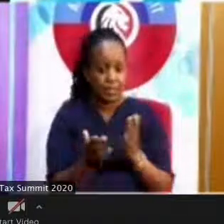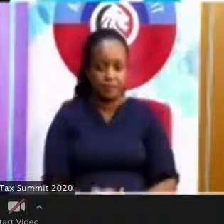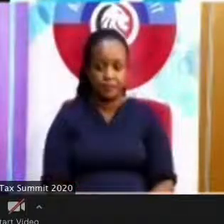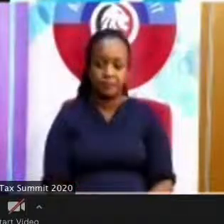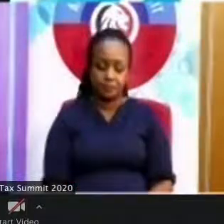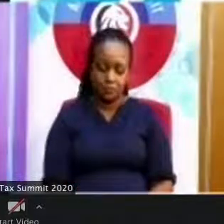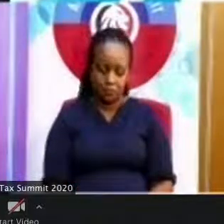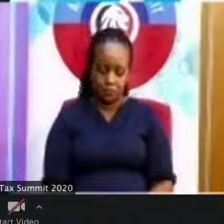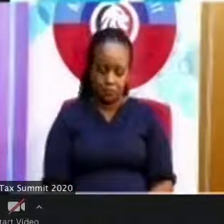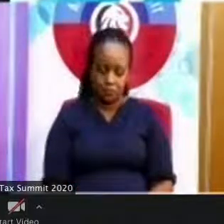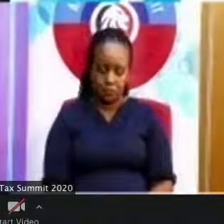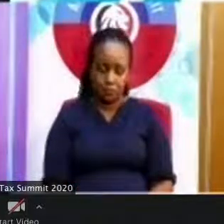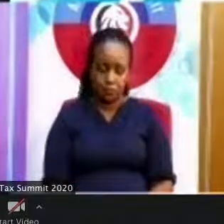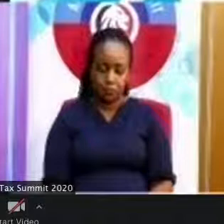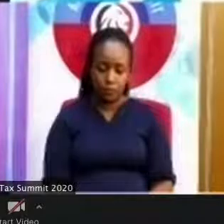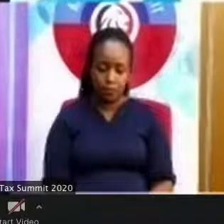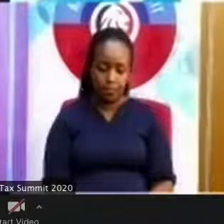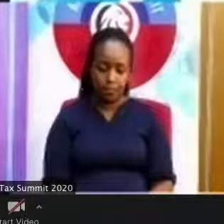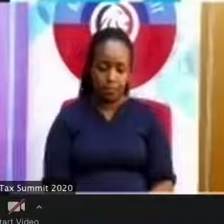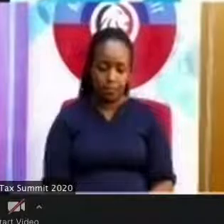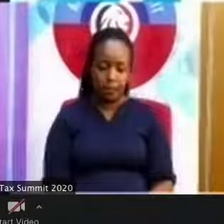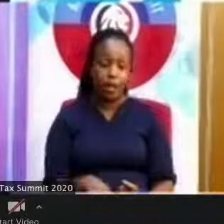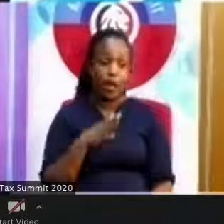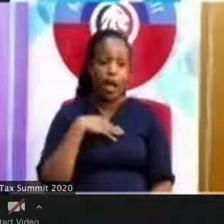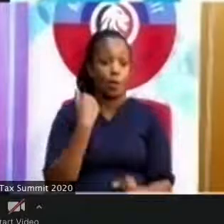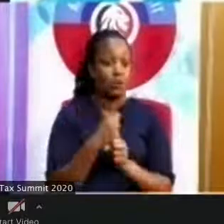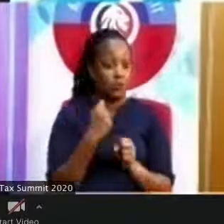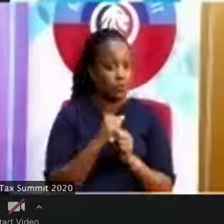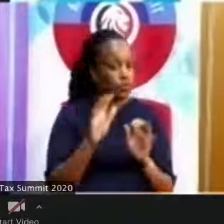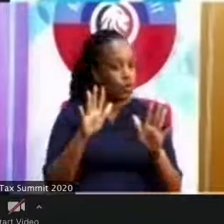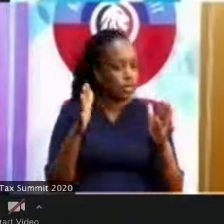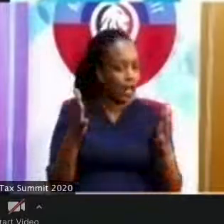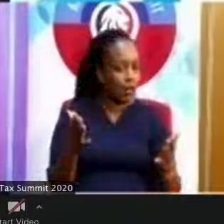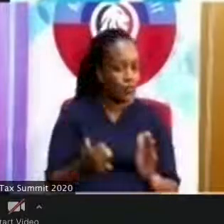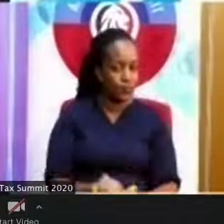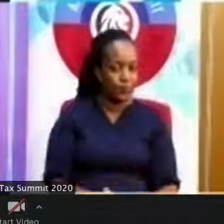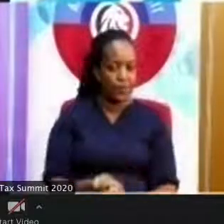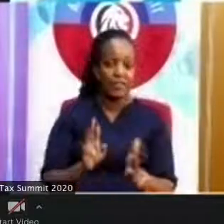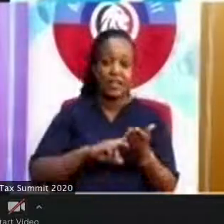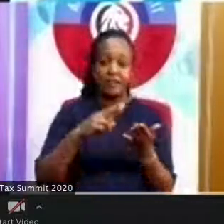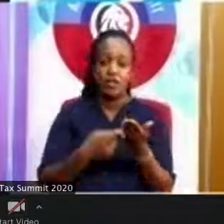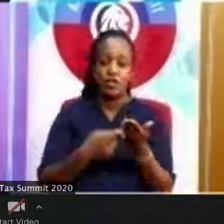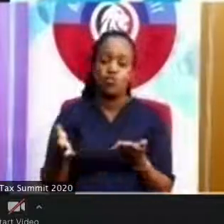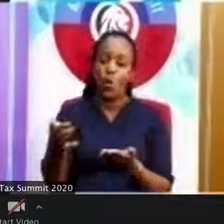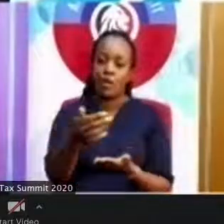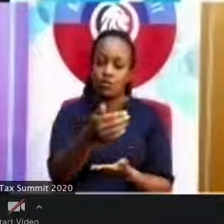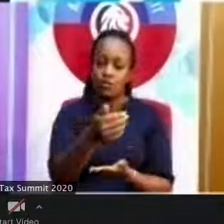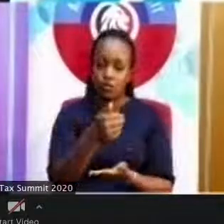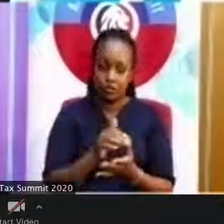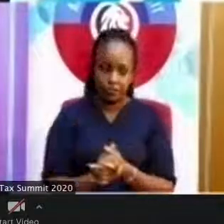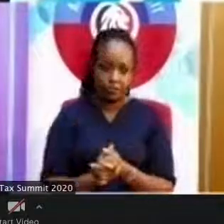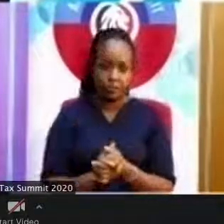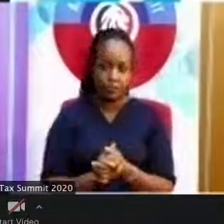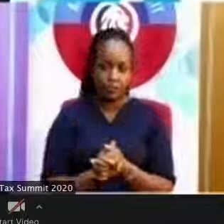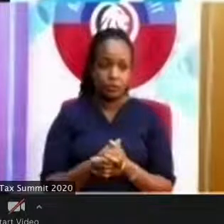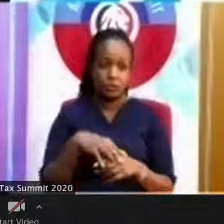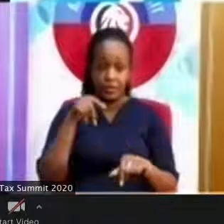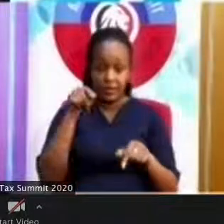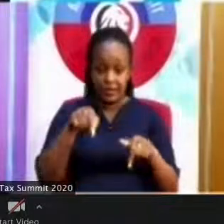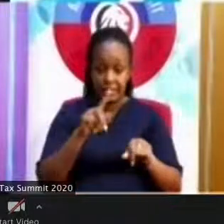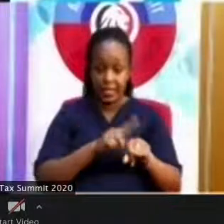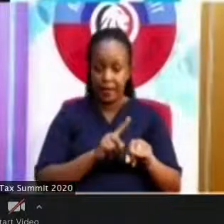was our performance revenue collection-wise during this